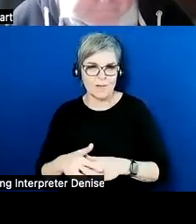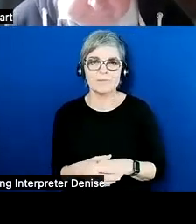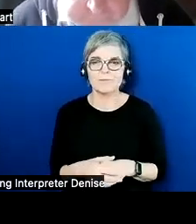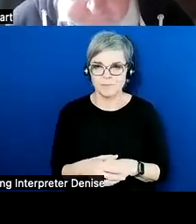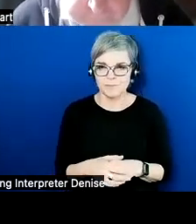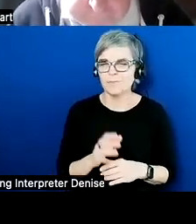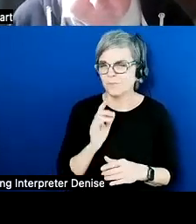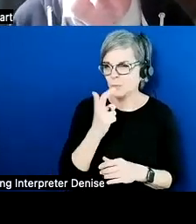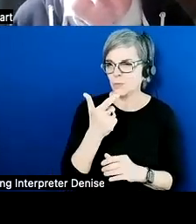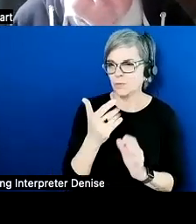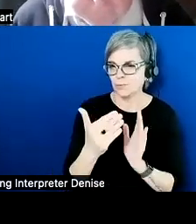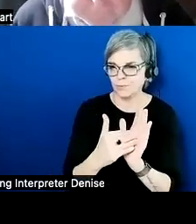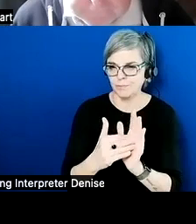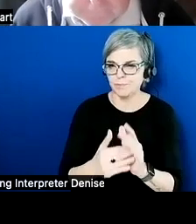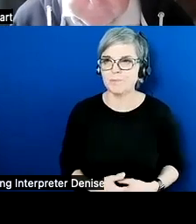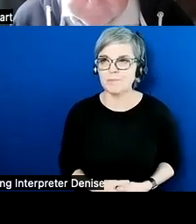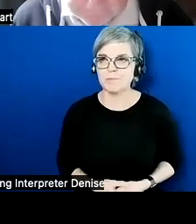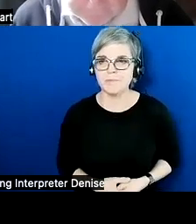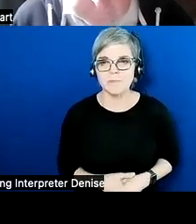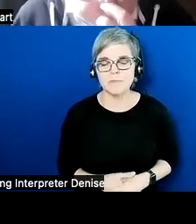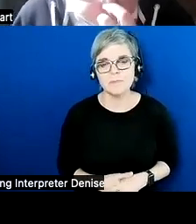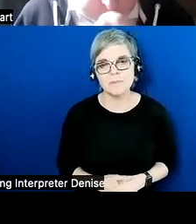En.